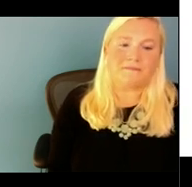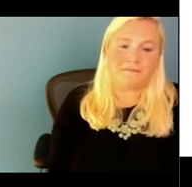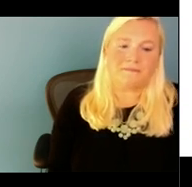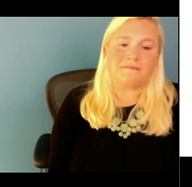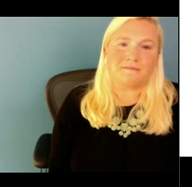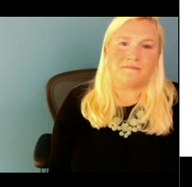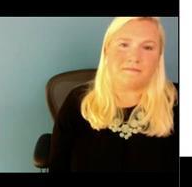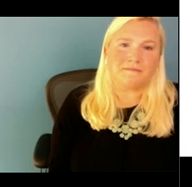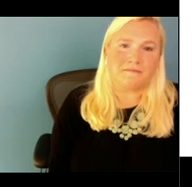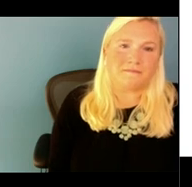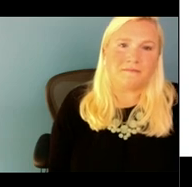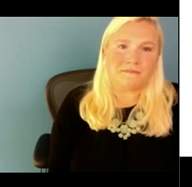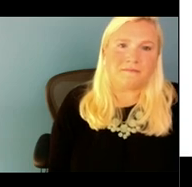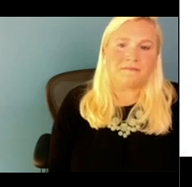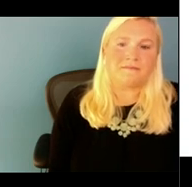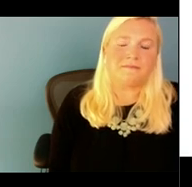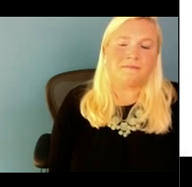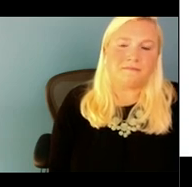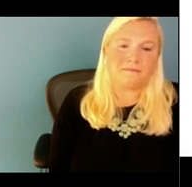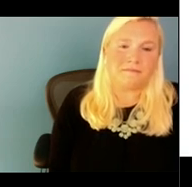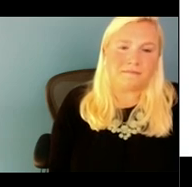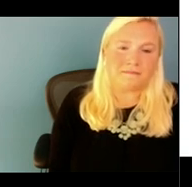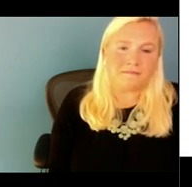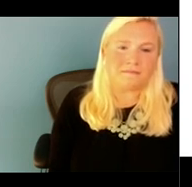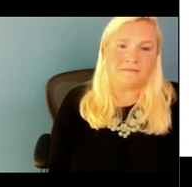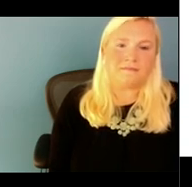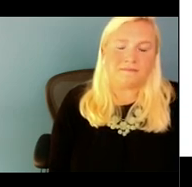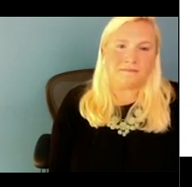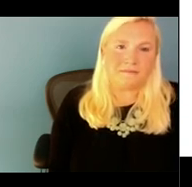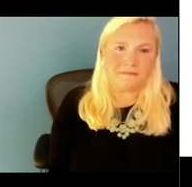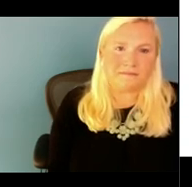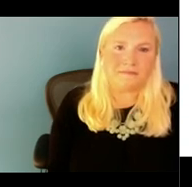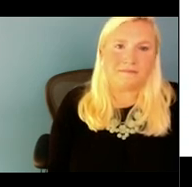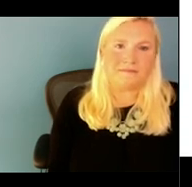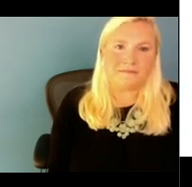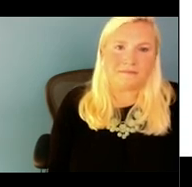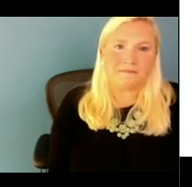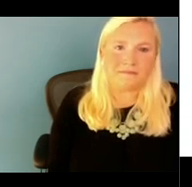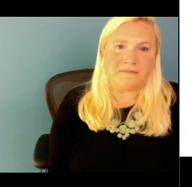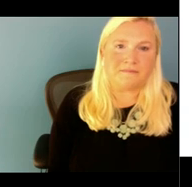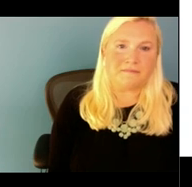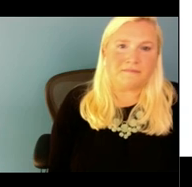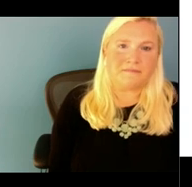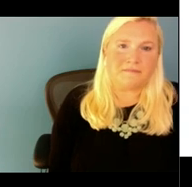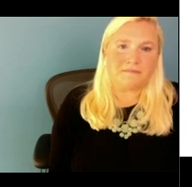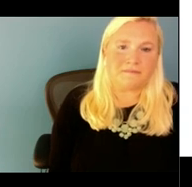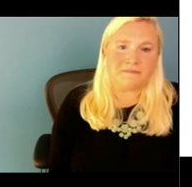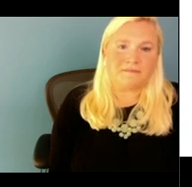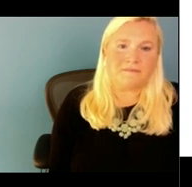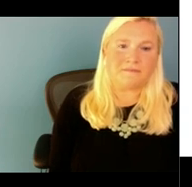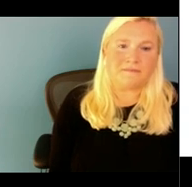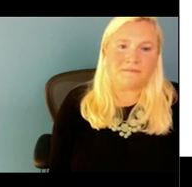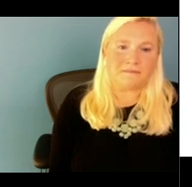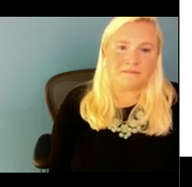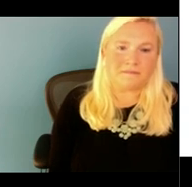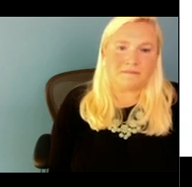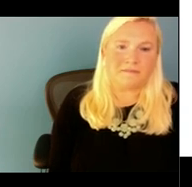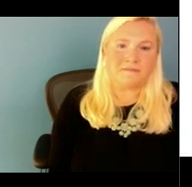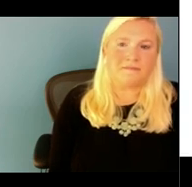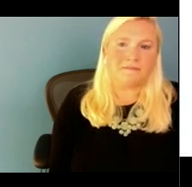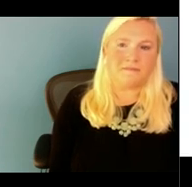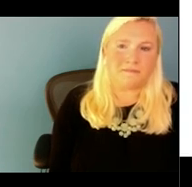understandable. If you don't know whether you'll be able to say what you want to say the way you want to say it, if you don't know how the other